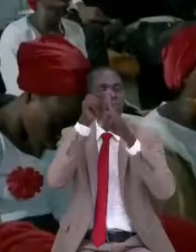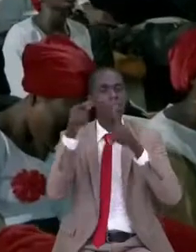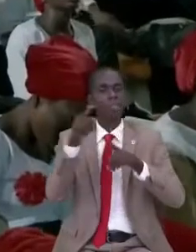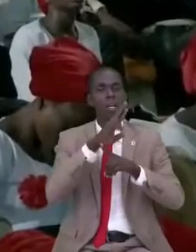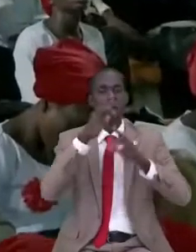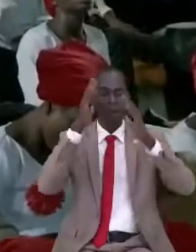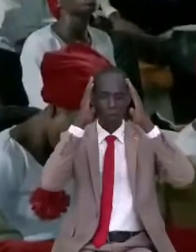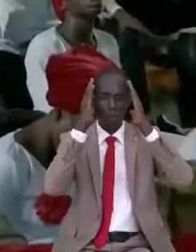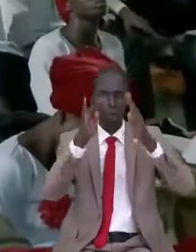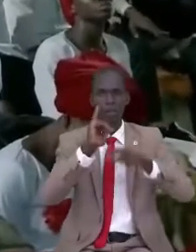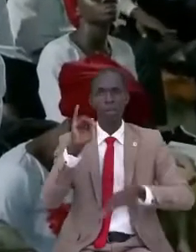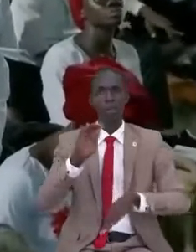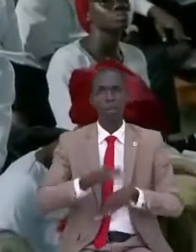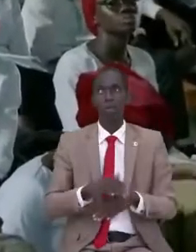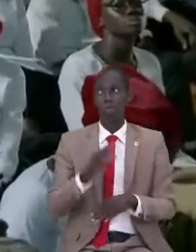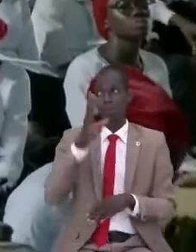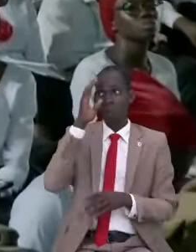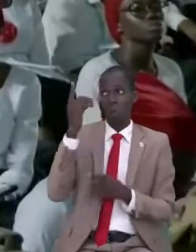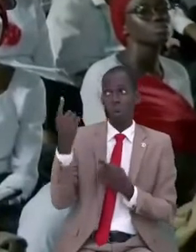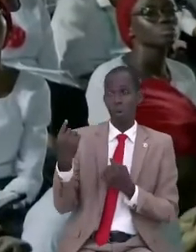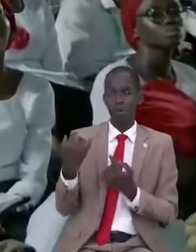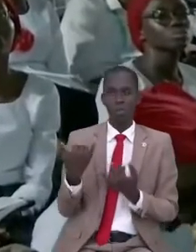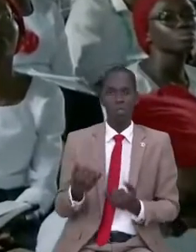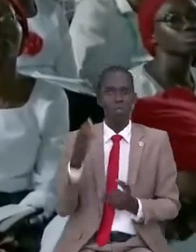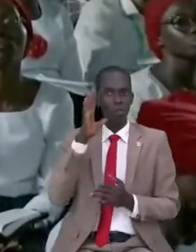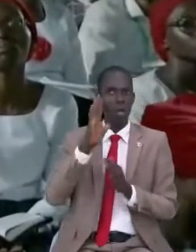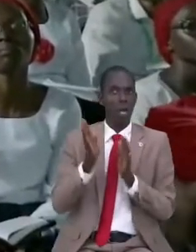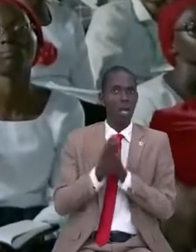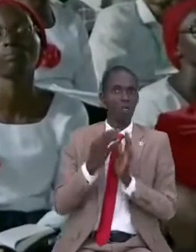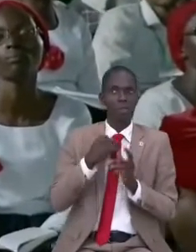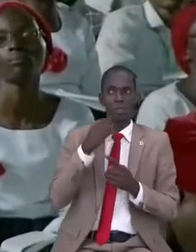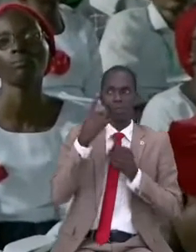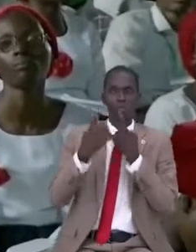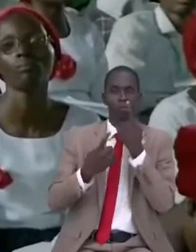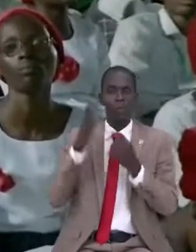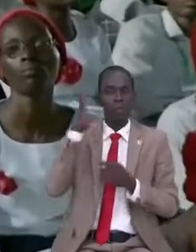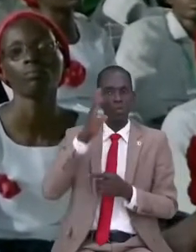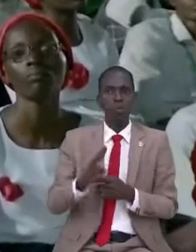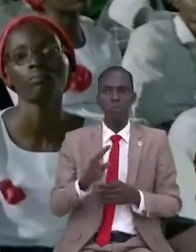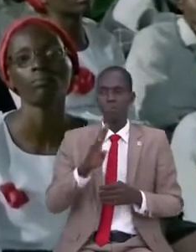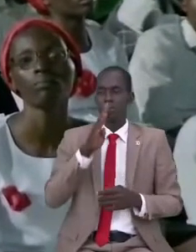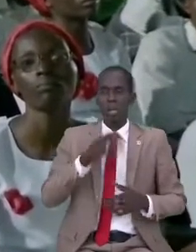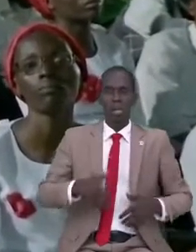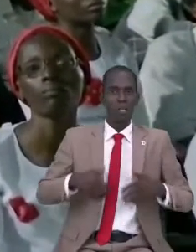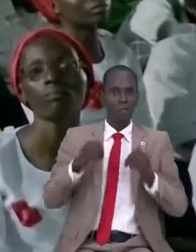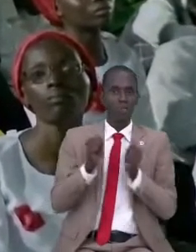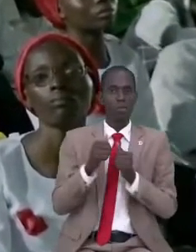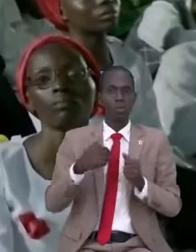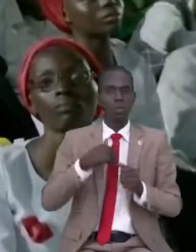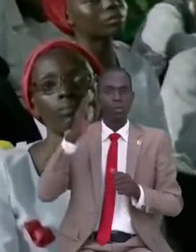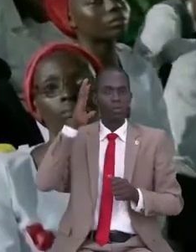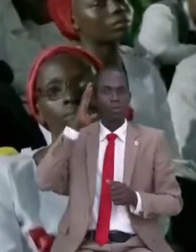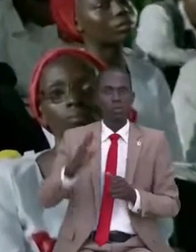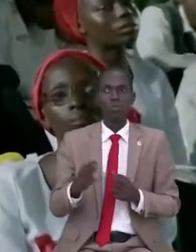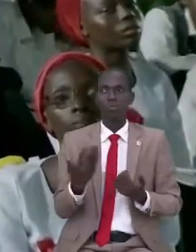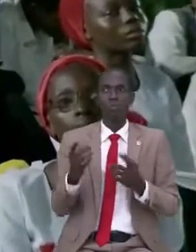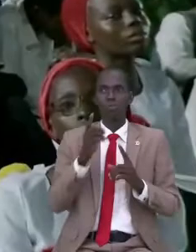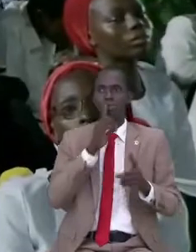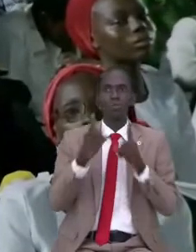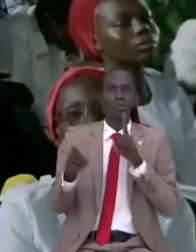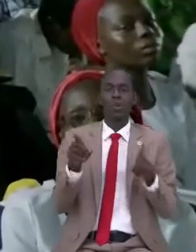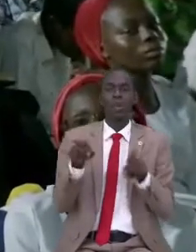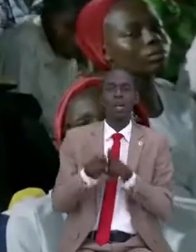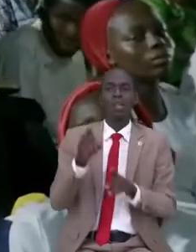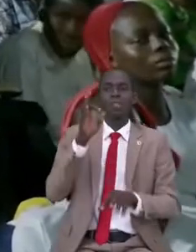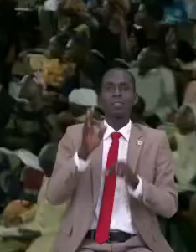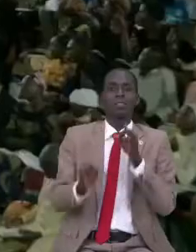now. You're going to ask that question. You're going to be very, very stern, as if it's only by